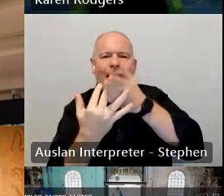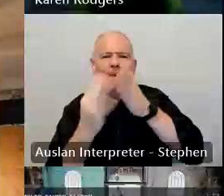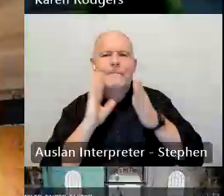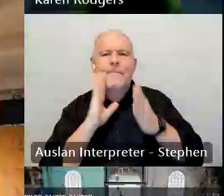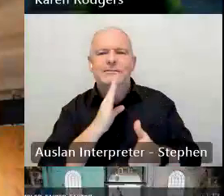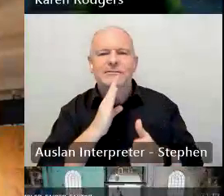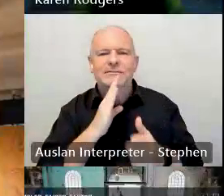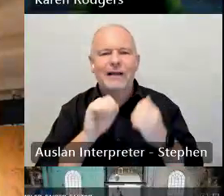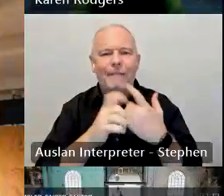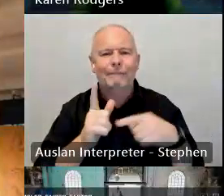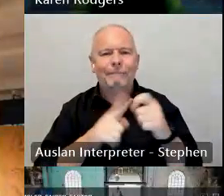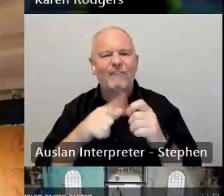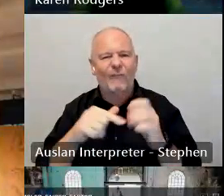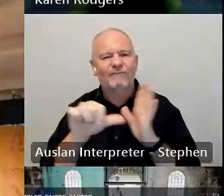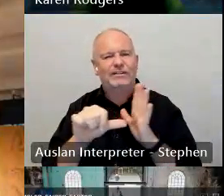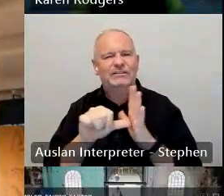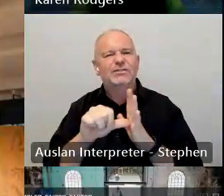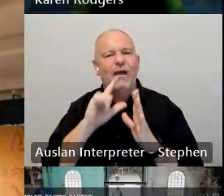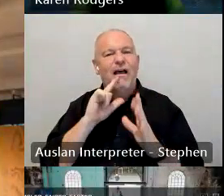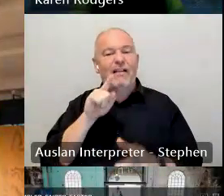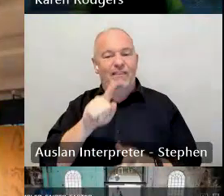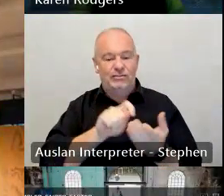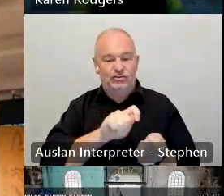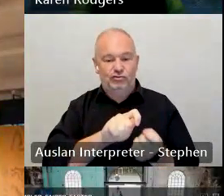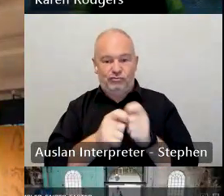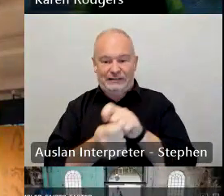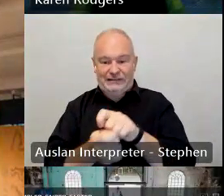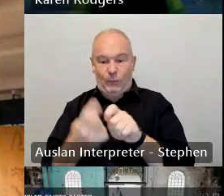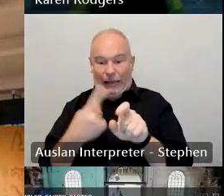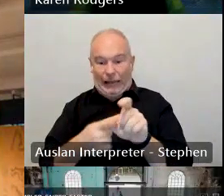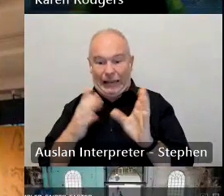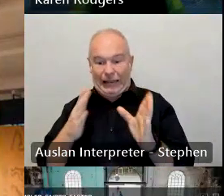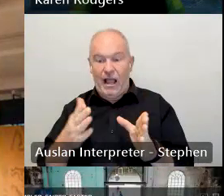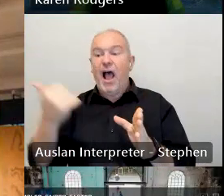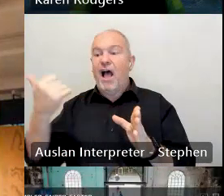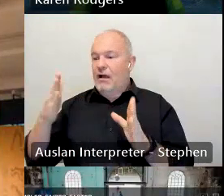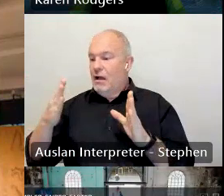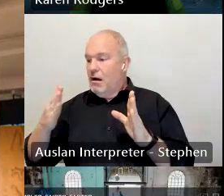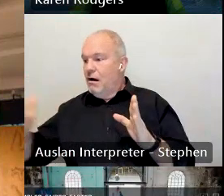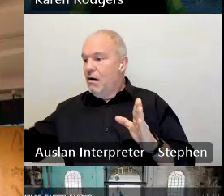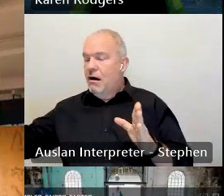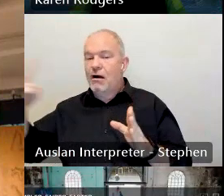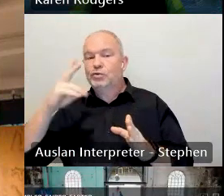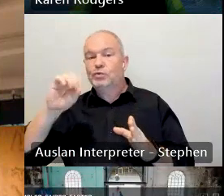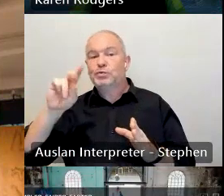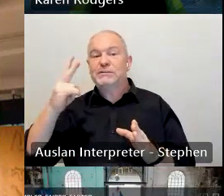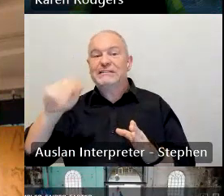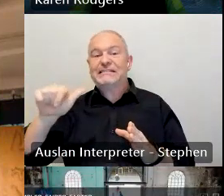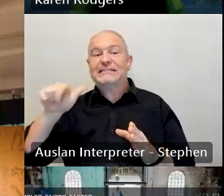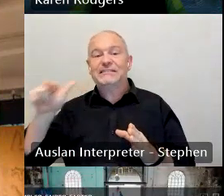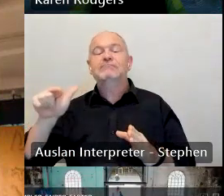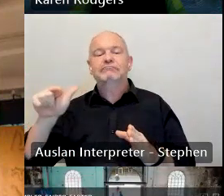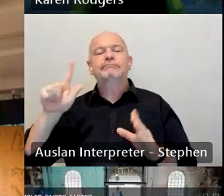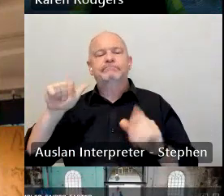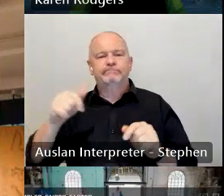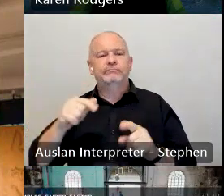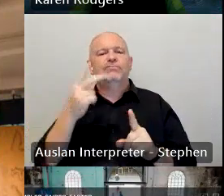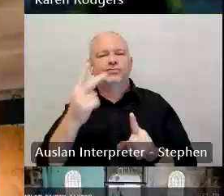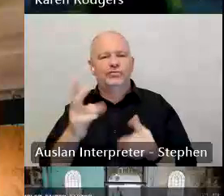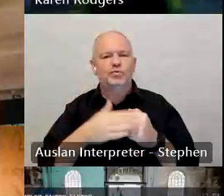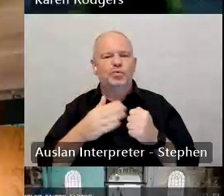for funding. So we'll have this transitional year, and then from 2026, we move forward with this